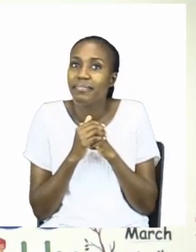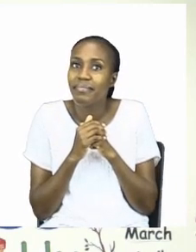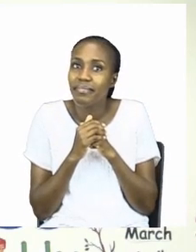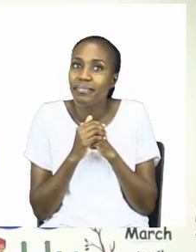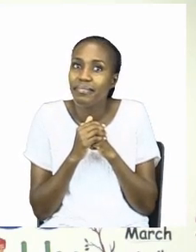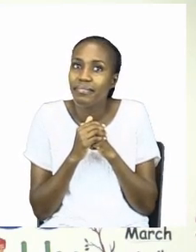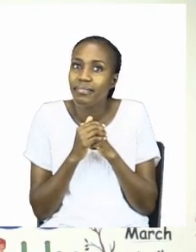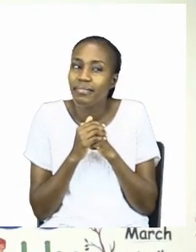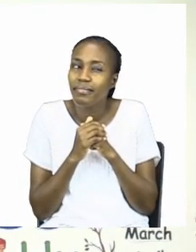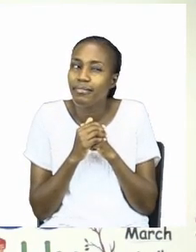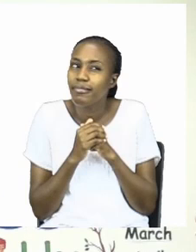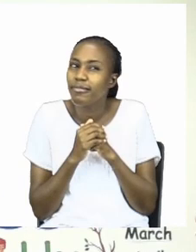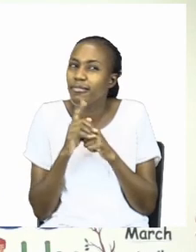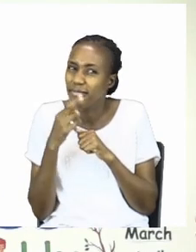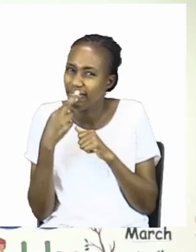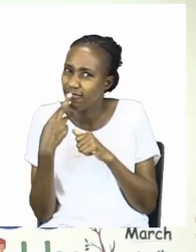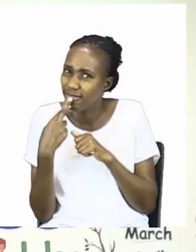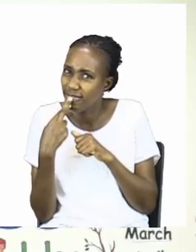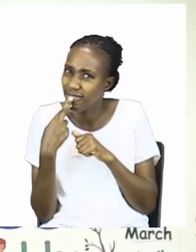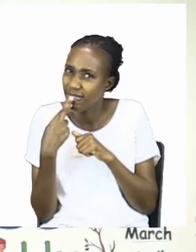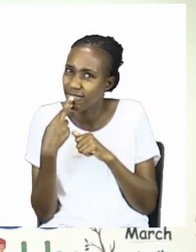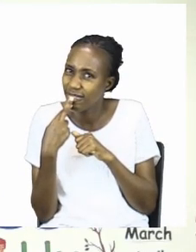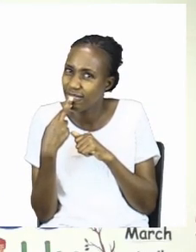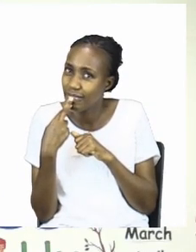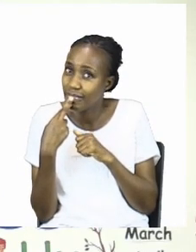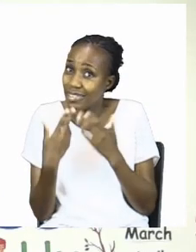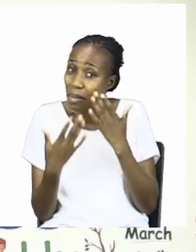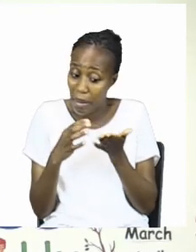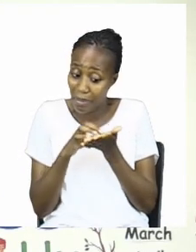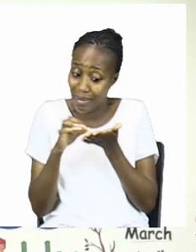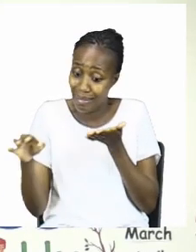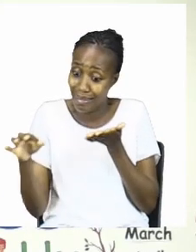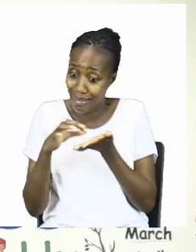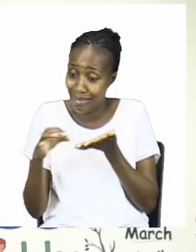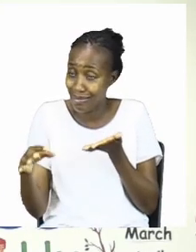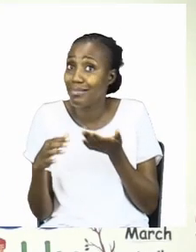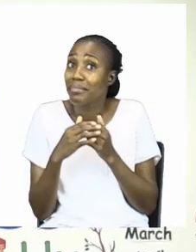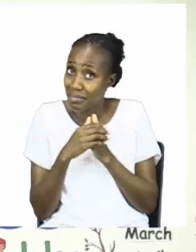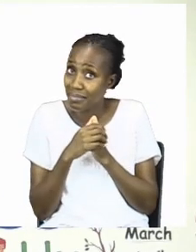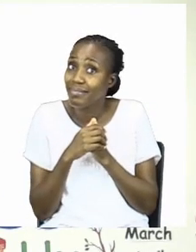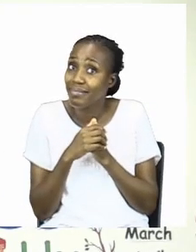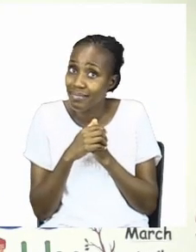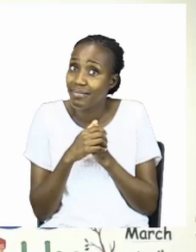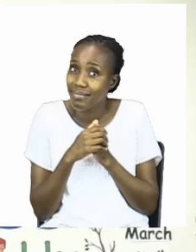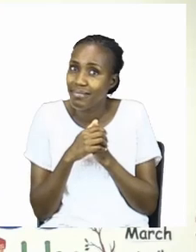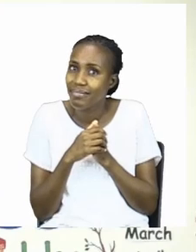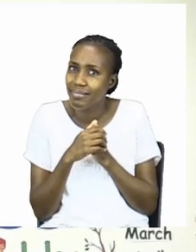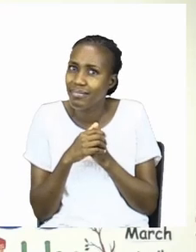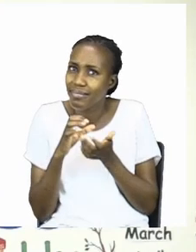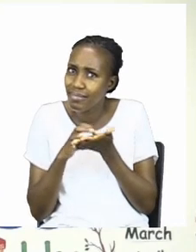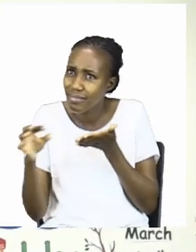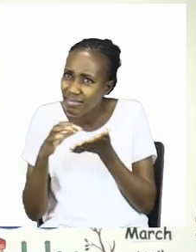think what is in here could be seeds. All right? Now, is a seed a part